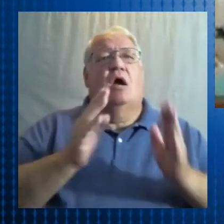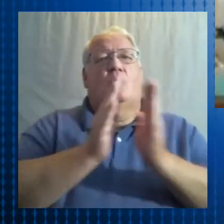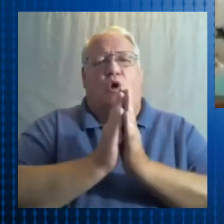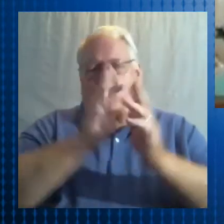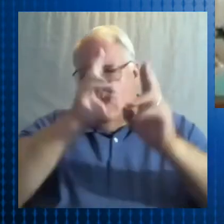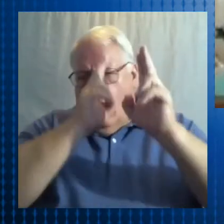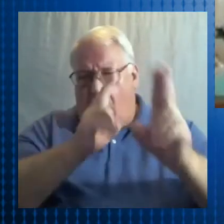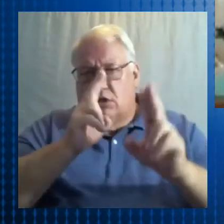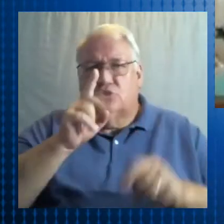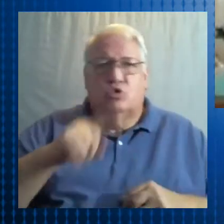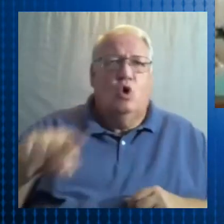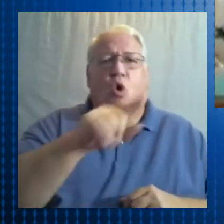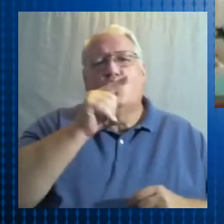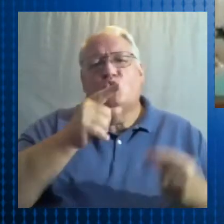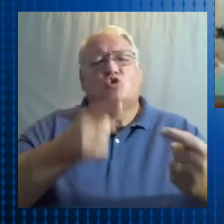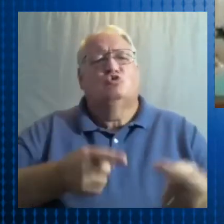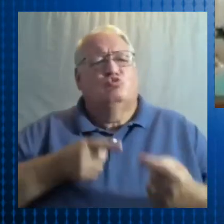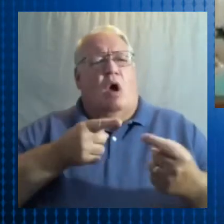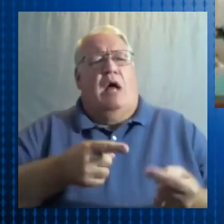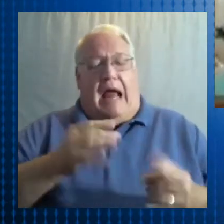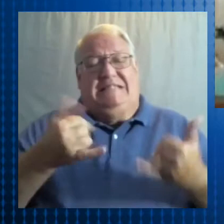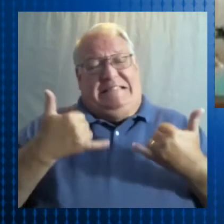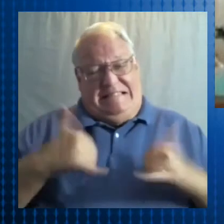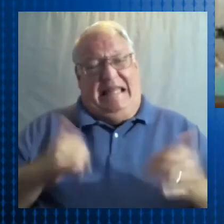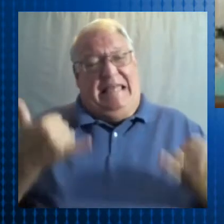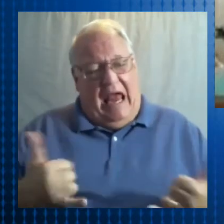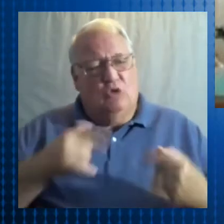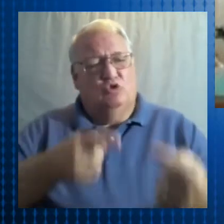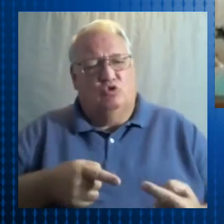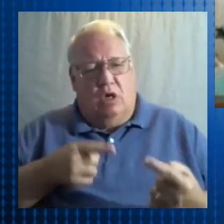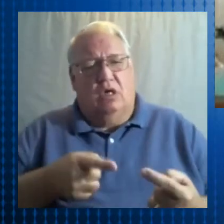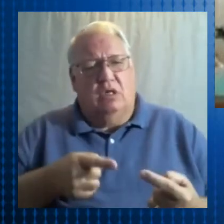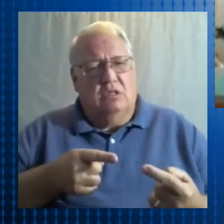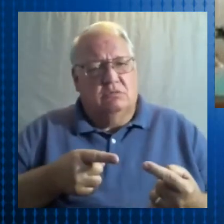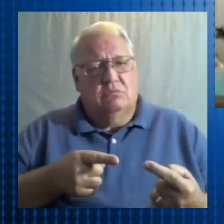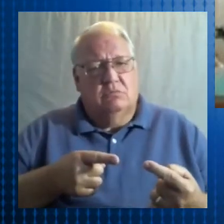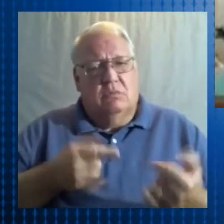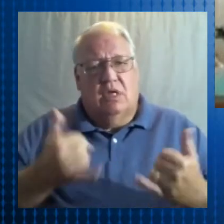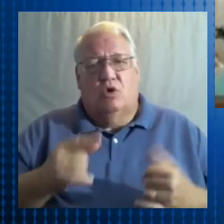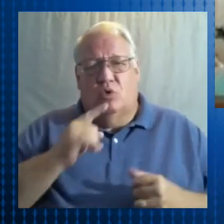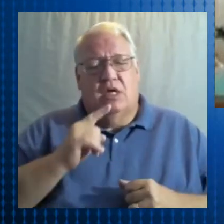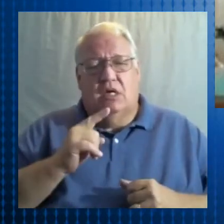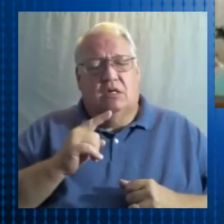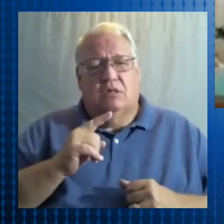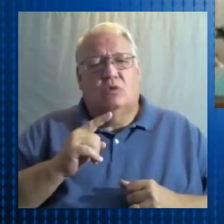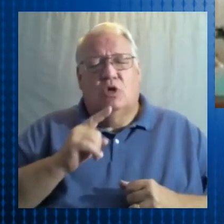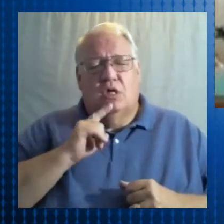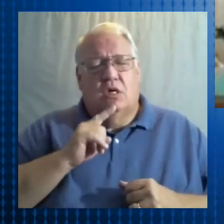all those who have struggled and continue to struggle under these extraordinary,